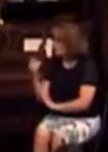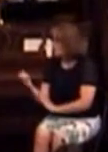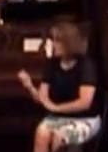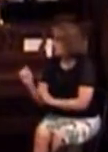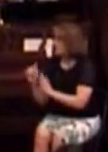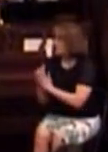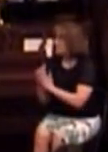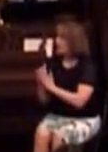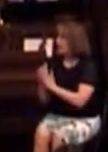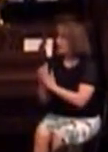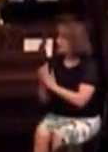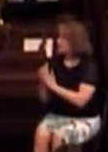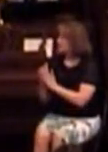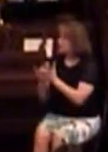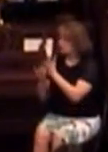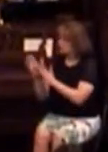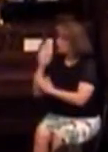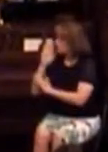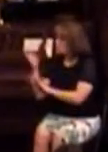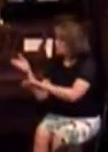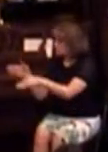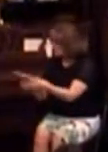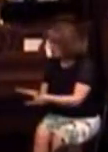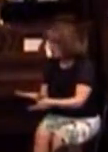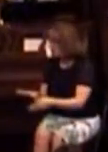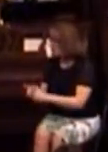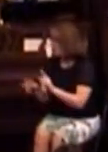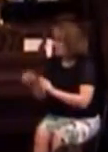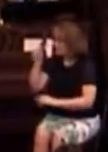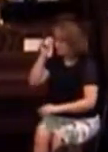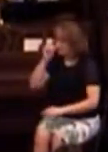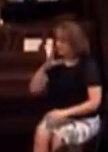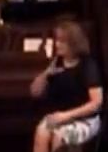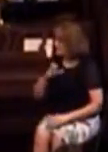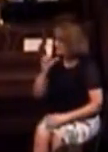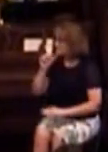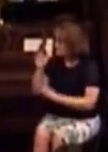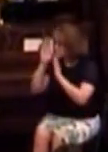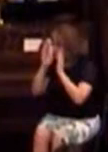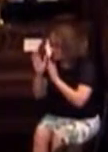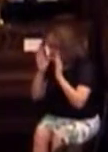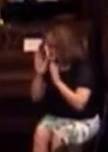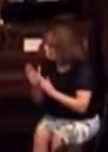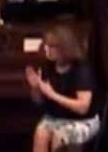guess what? It went in one ear and out the other. They didn't get it because they were what?